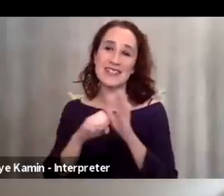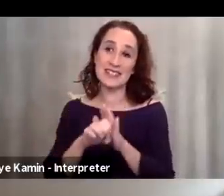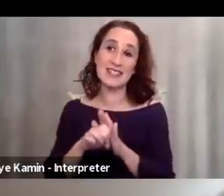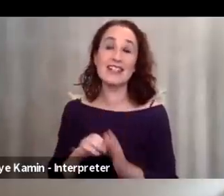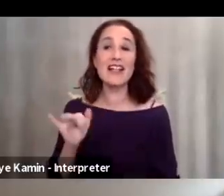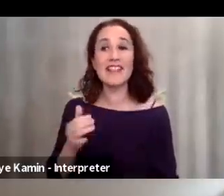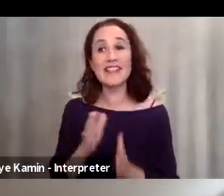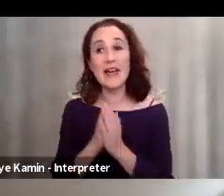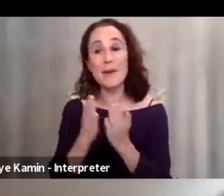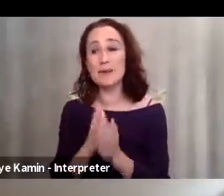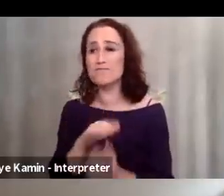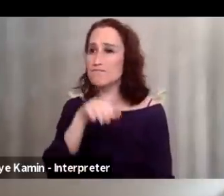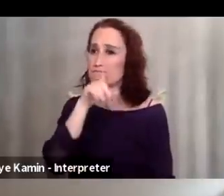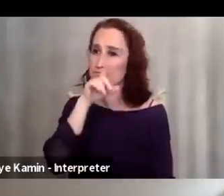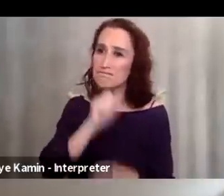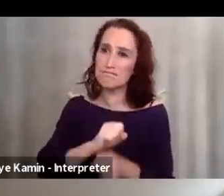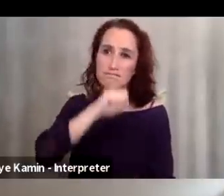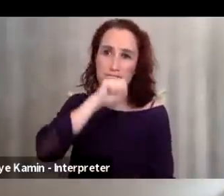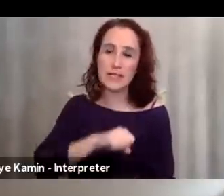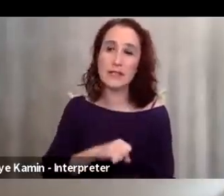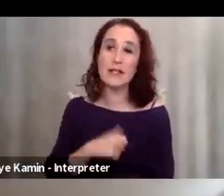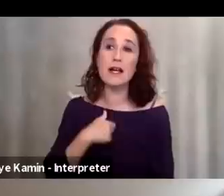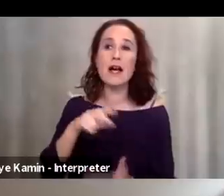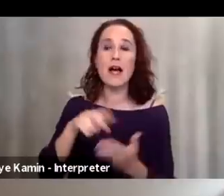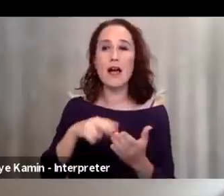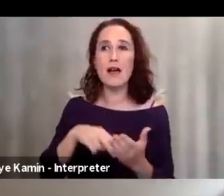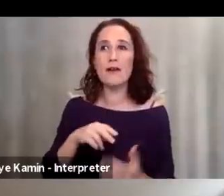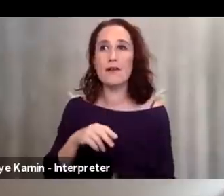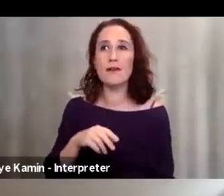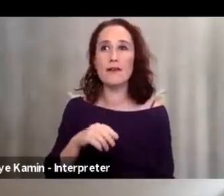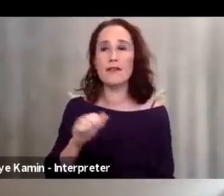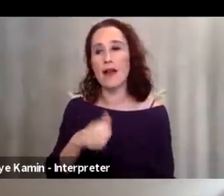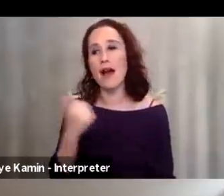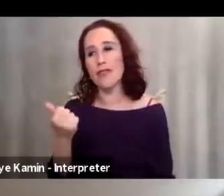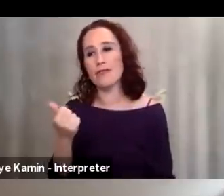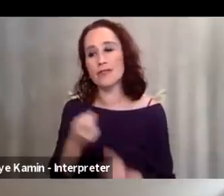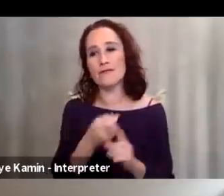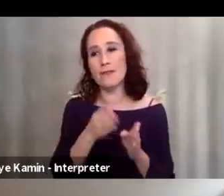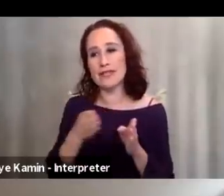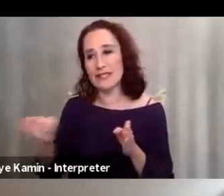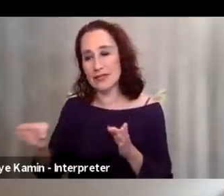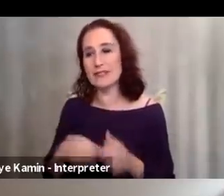was a book that I really loved as a kid, and I read the others, of course, too, in the series. And